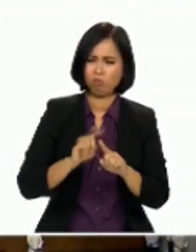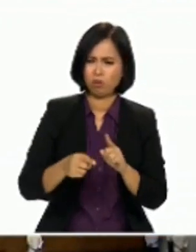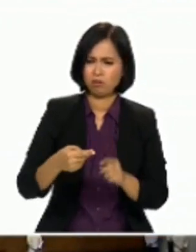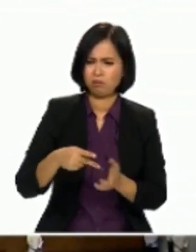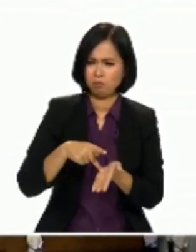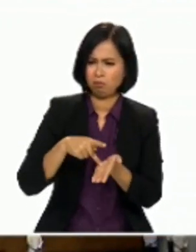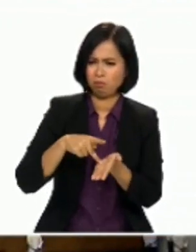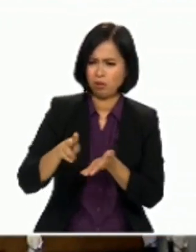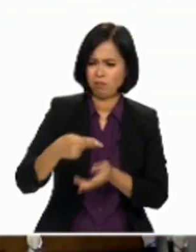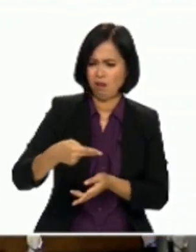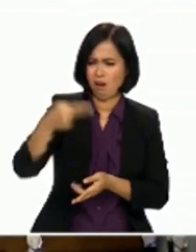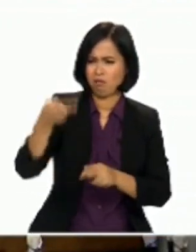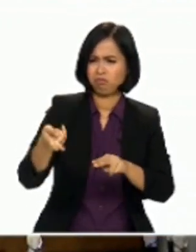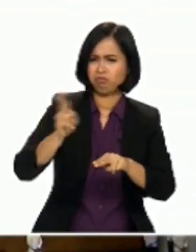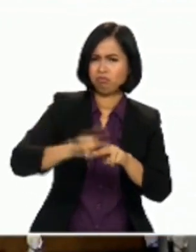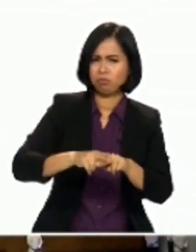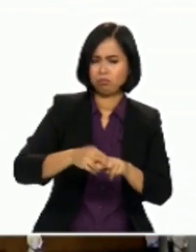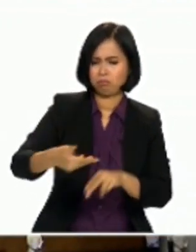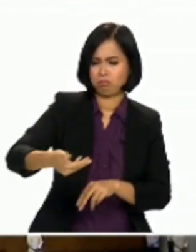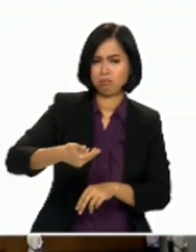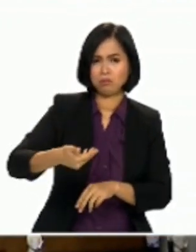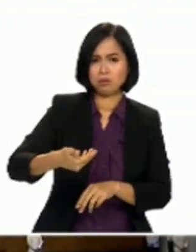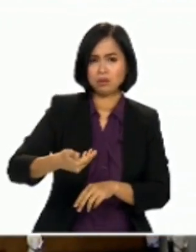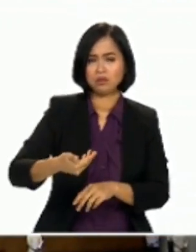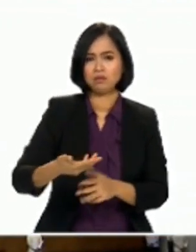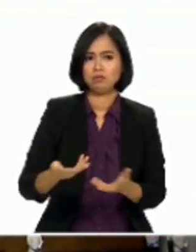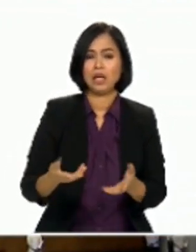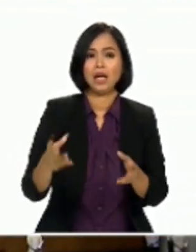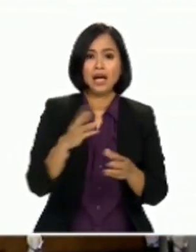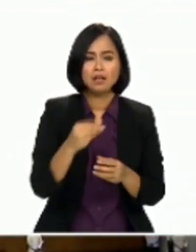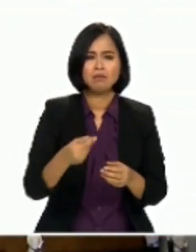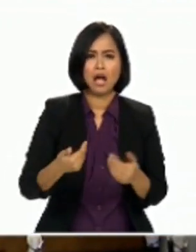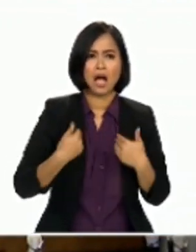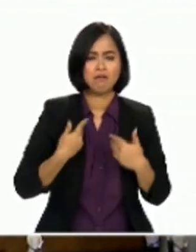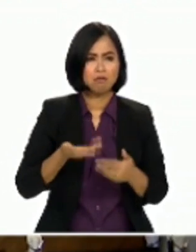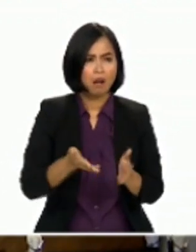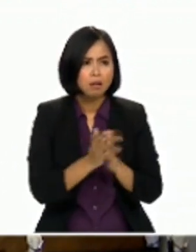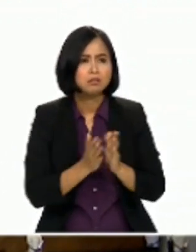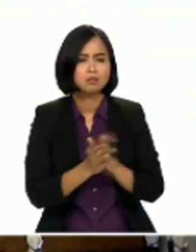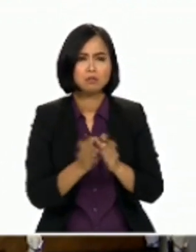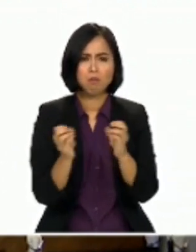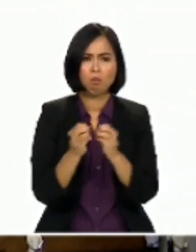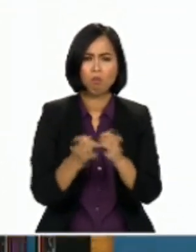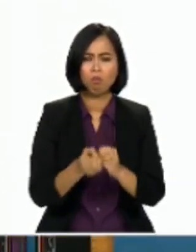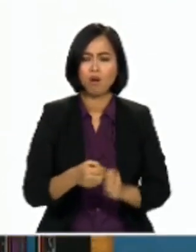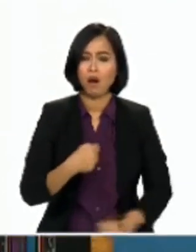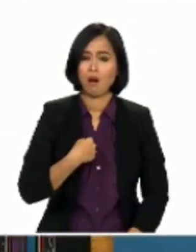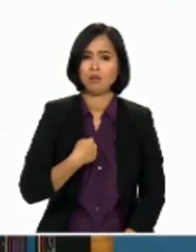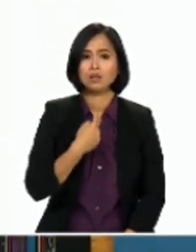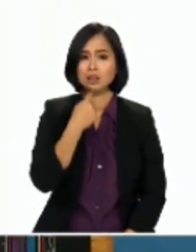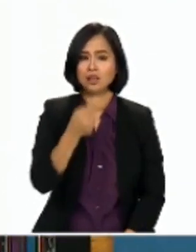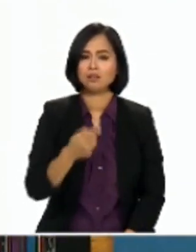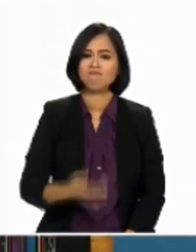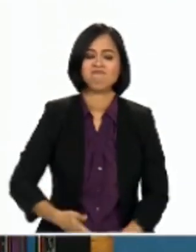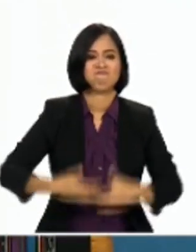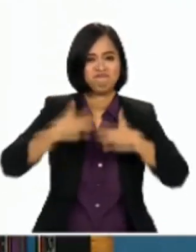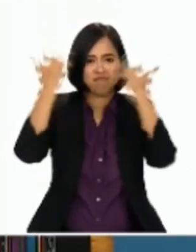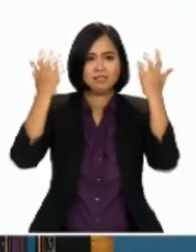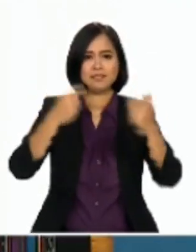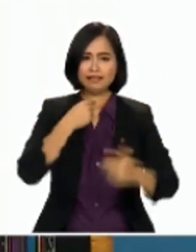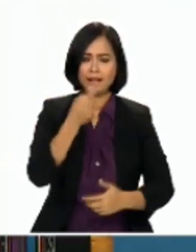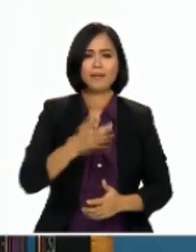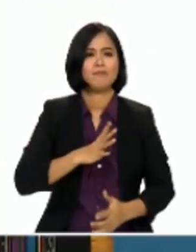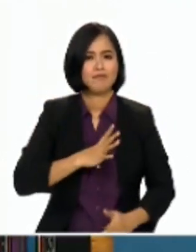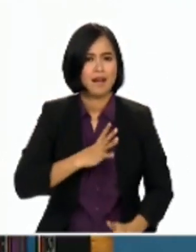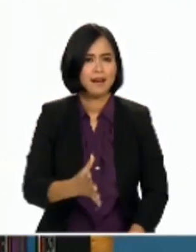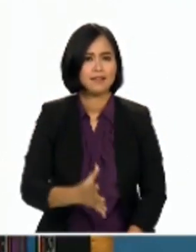payment by government at humigi pa sa iyo, I've been telling you, mag-iskandalo kayo sa